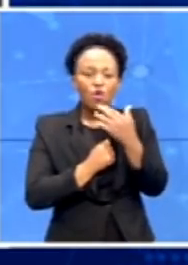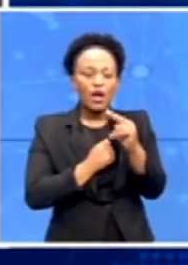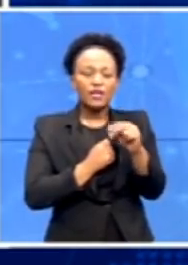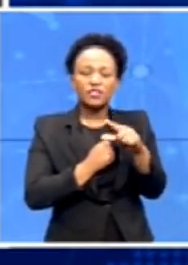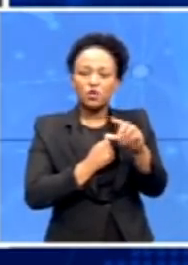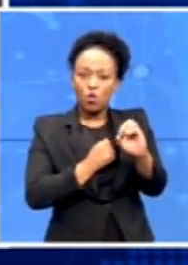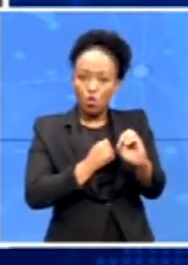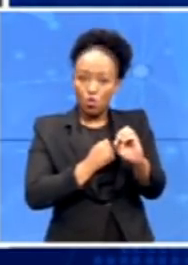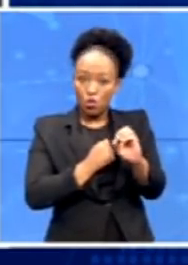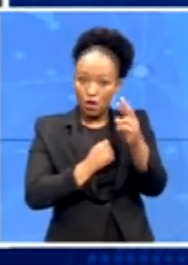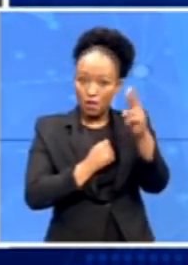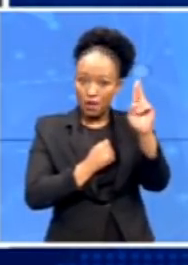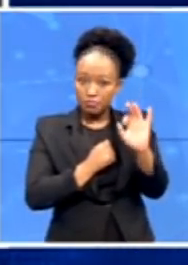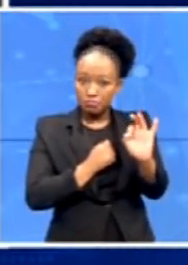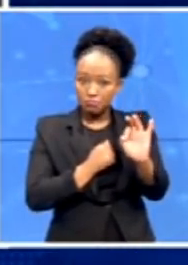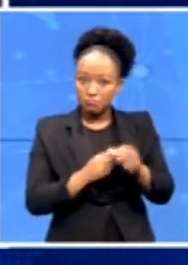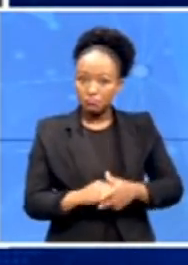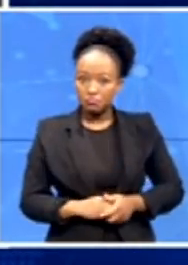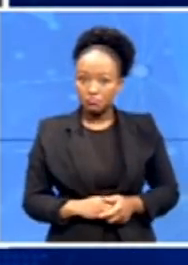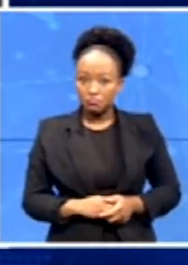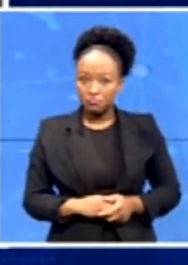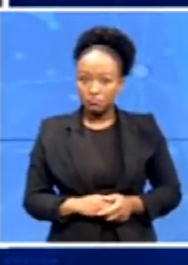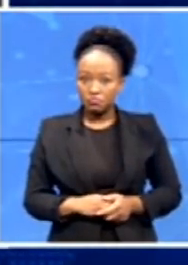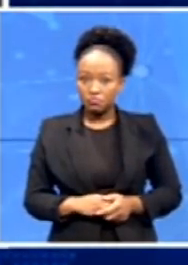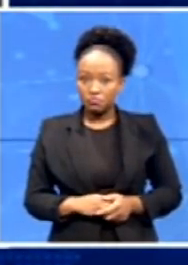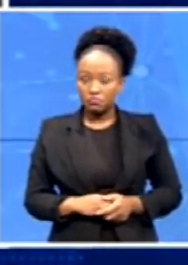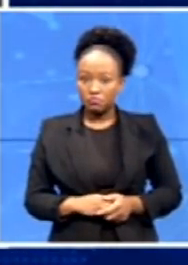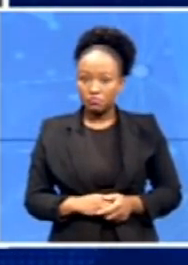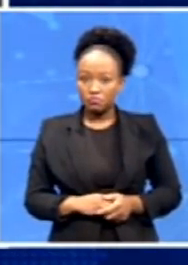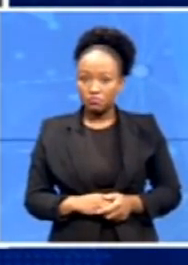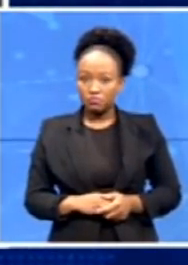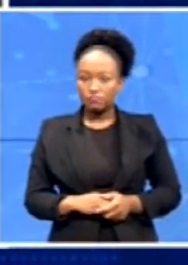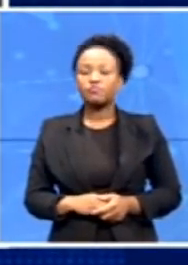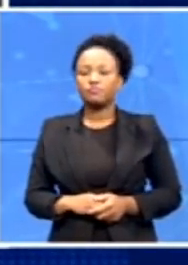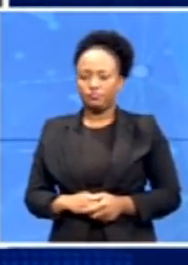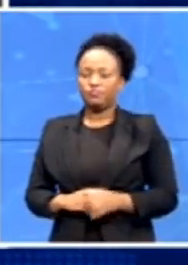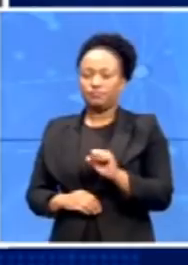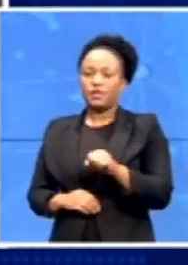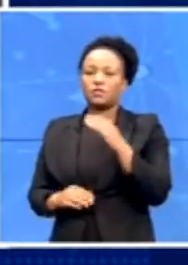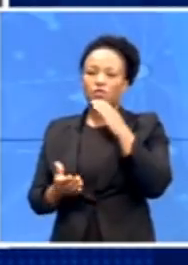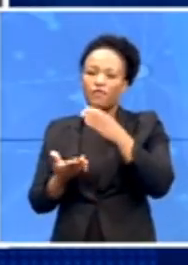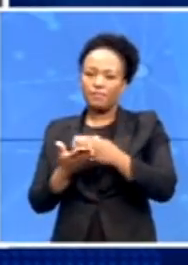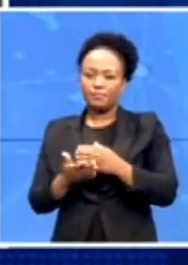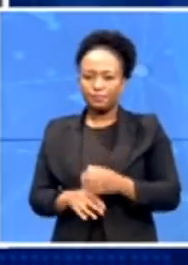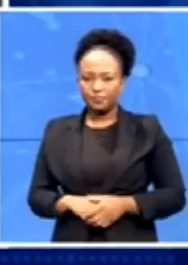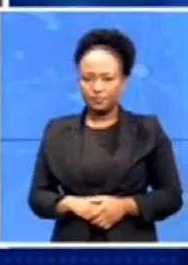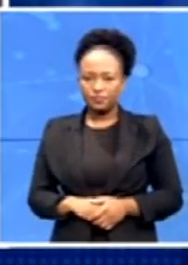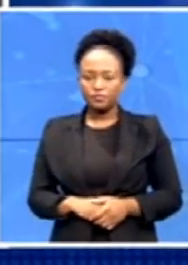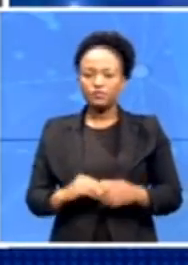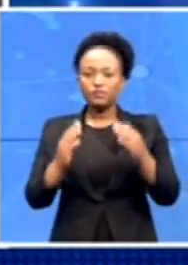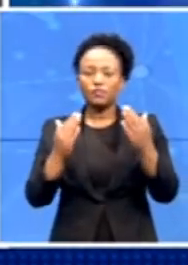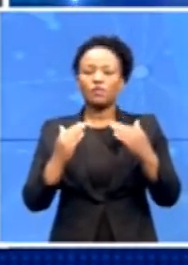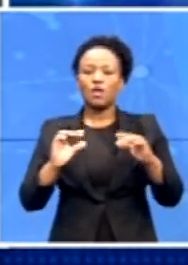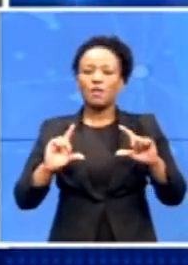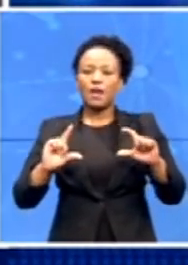You confirm yes, that, Ms. Jacobus? Yes, Council. Thank you. Then paragraph 16. At